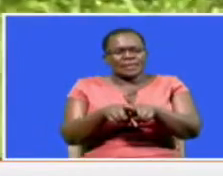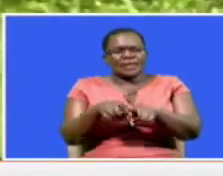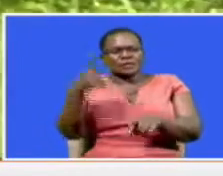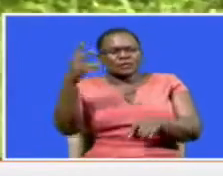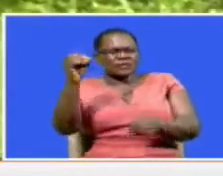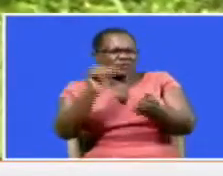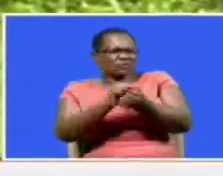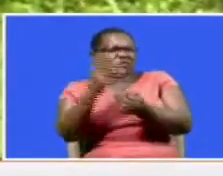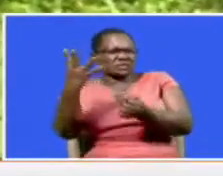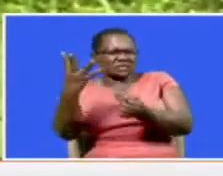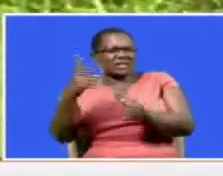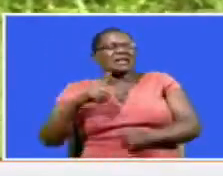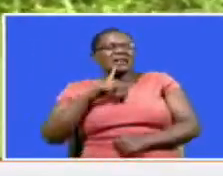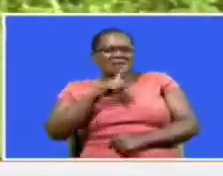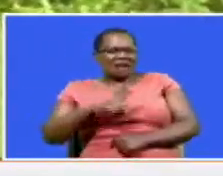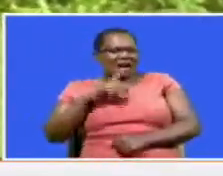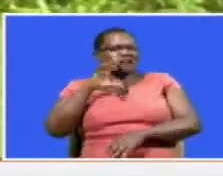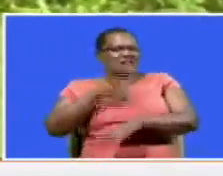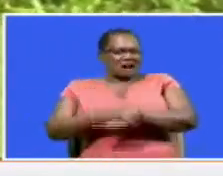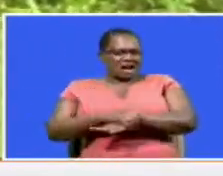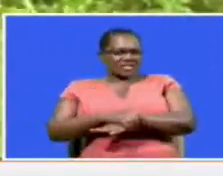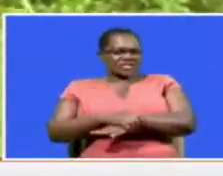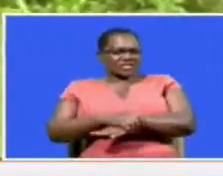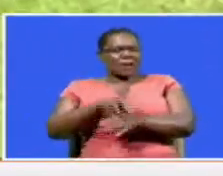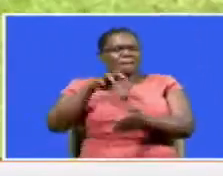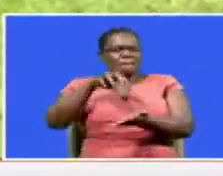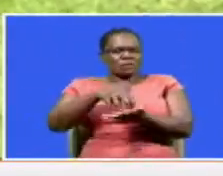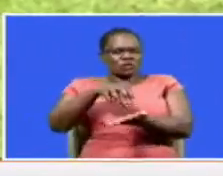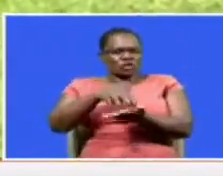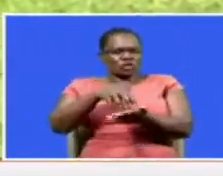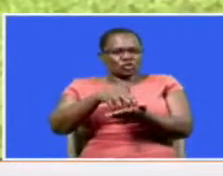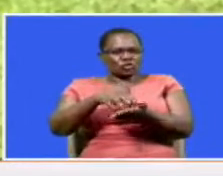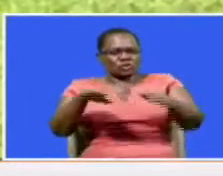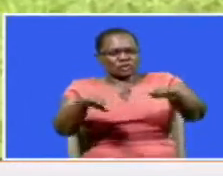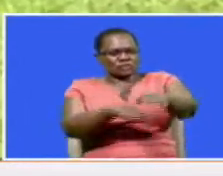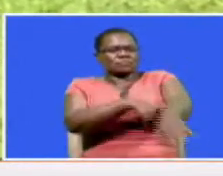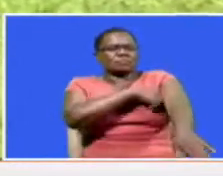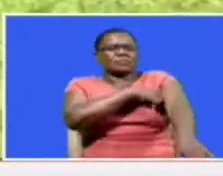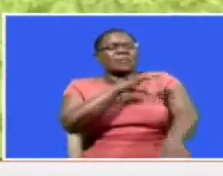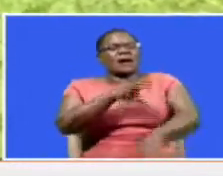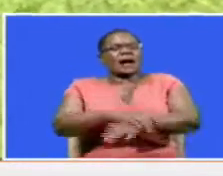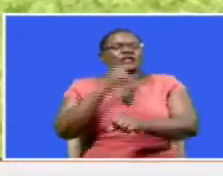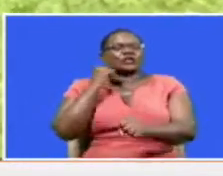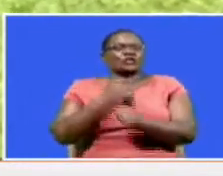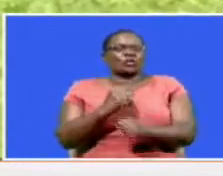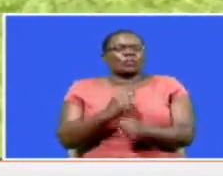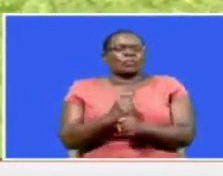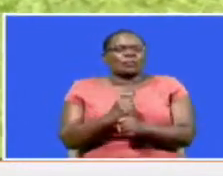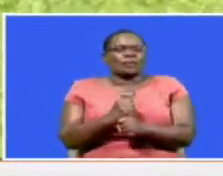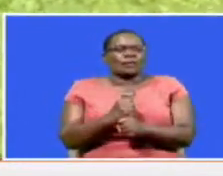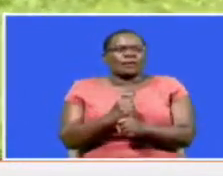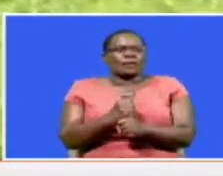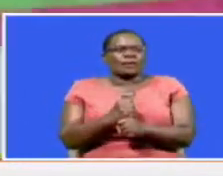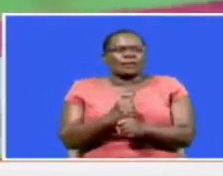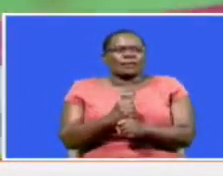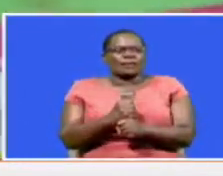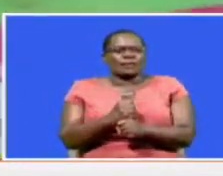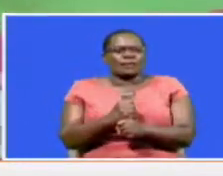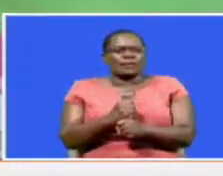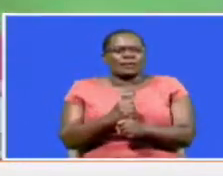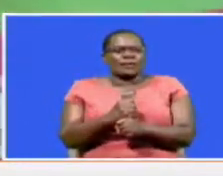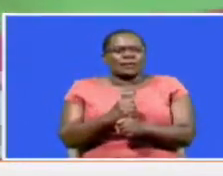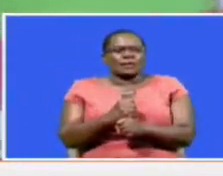in 2014, an advert seeking to fill the vacant position of assistant chief of Shisejeri sublocation was made public.